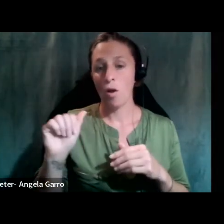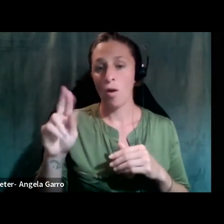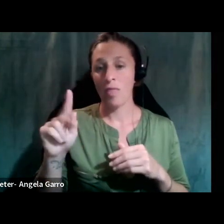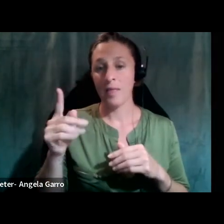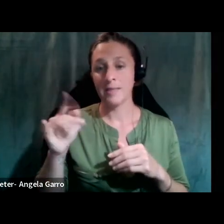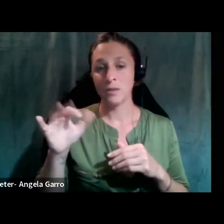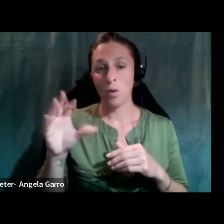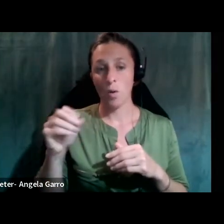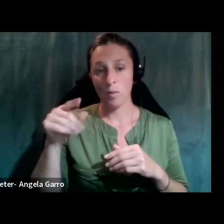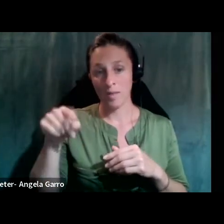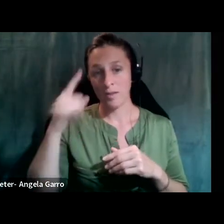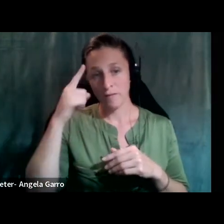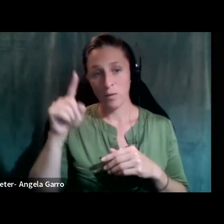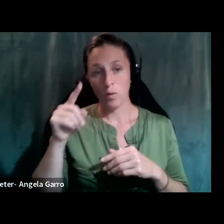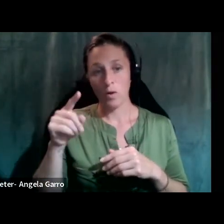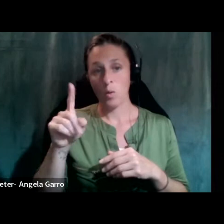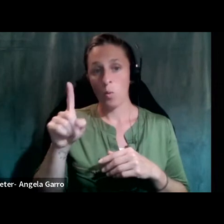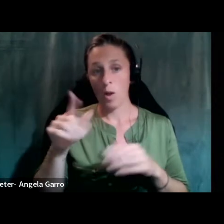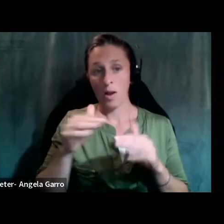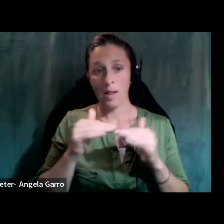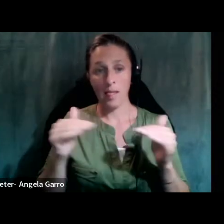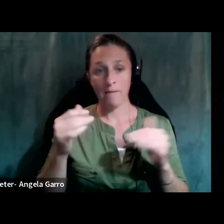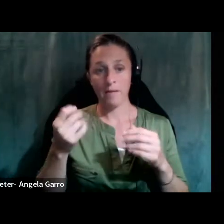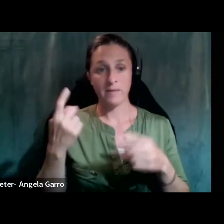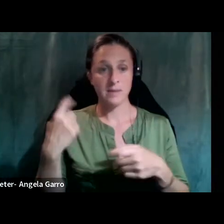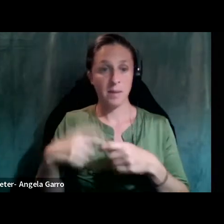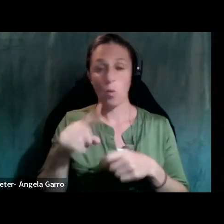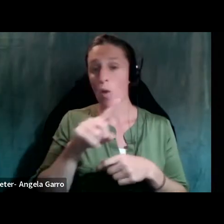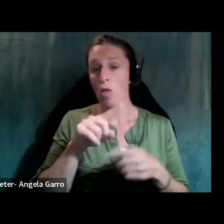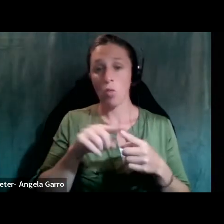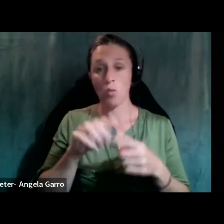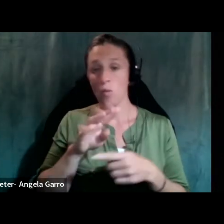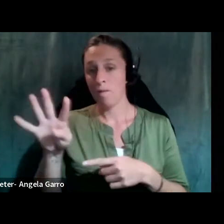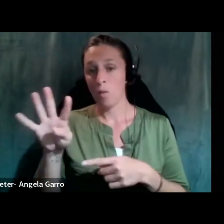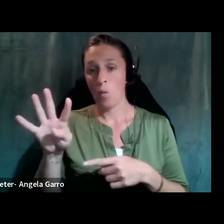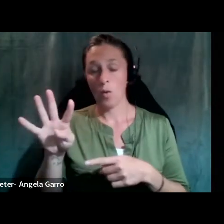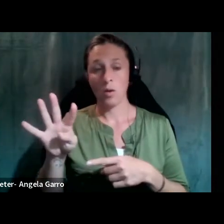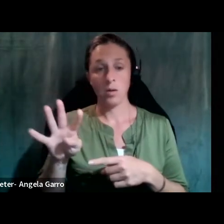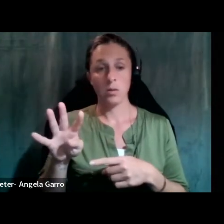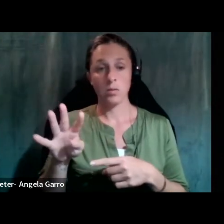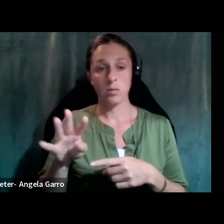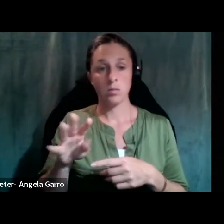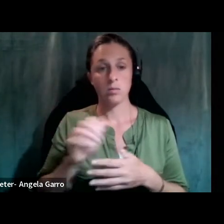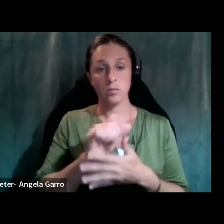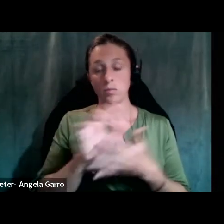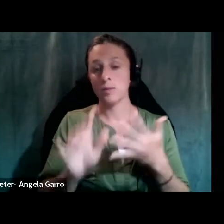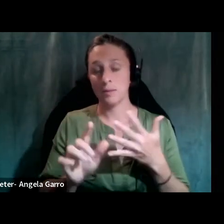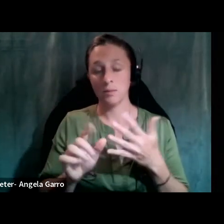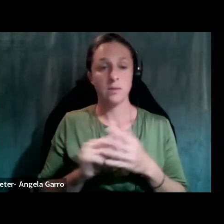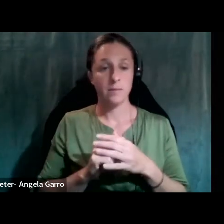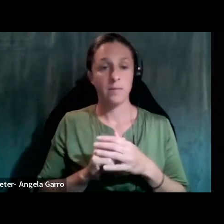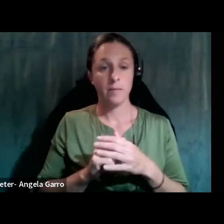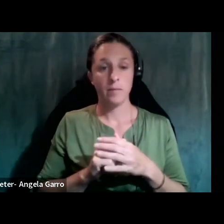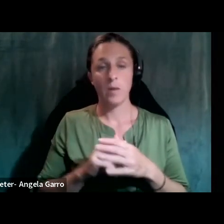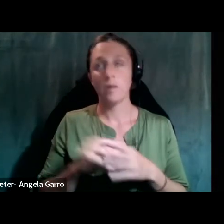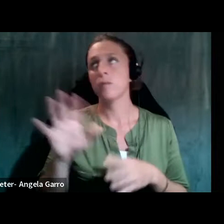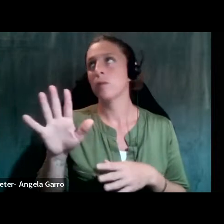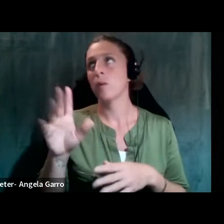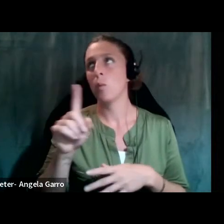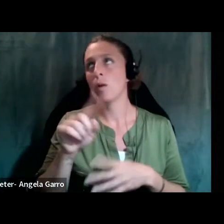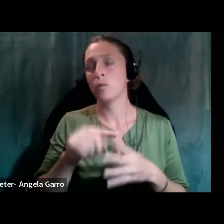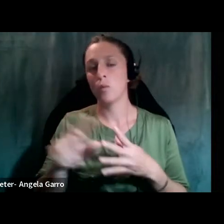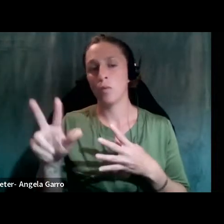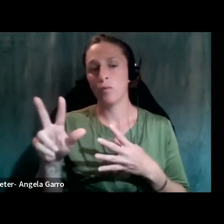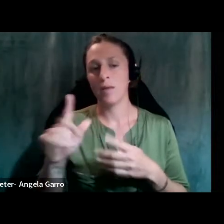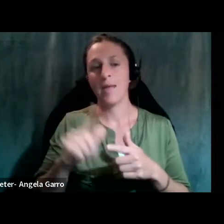for Spanish, one level of Spanish, or is it multiple levels? 1 through 4. Yeah. 1 through 4. So it's this series. Yeah. Okay. Sorry, 1 through 3. 1 through 3. And